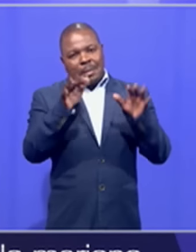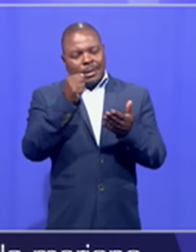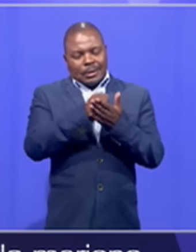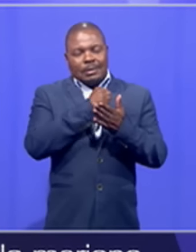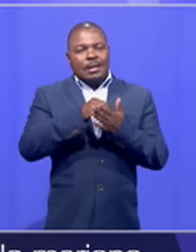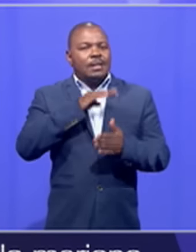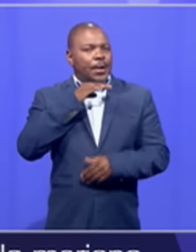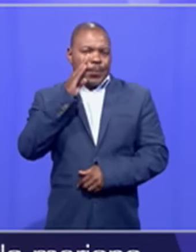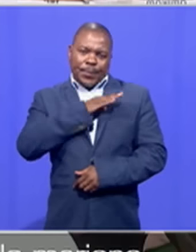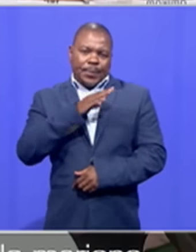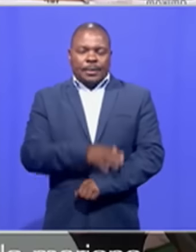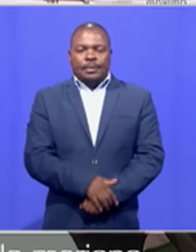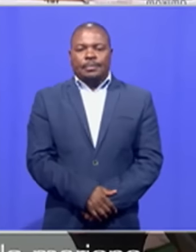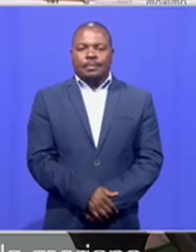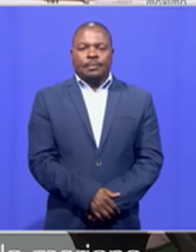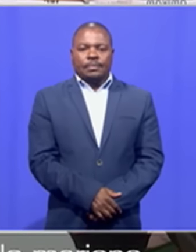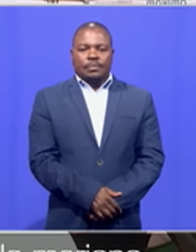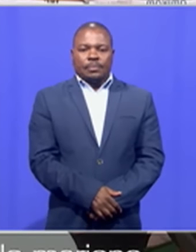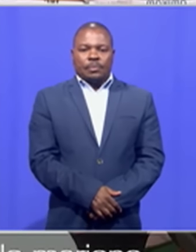boingwadišo.